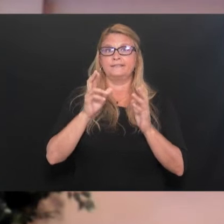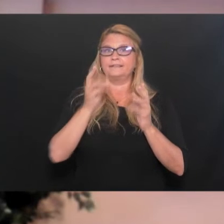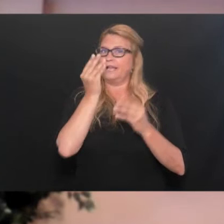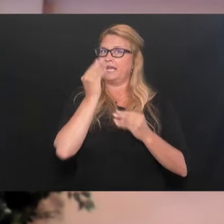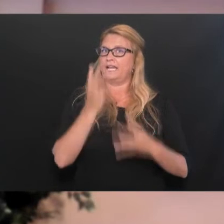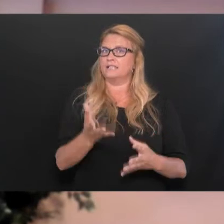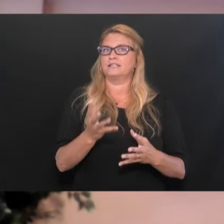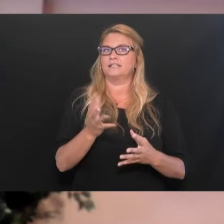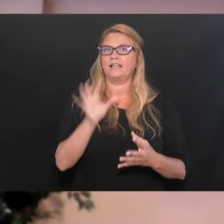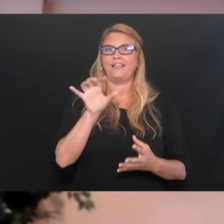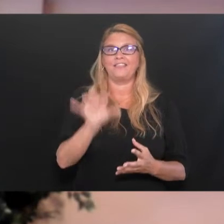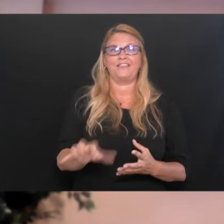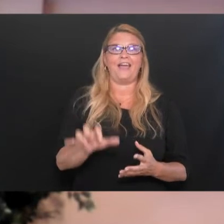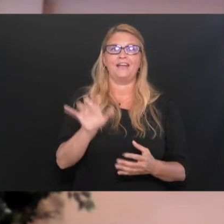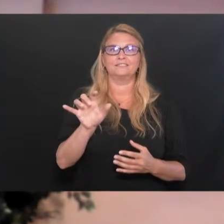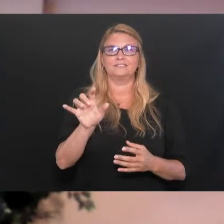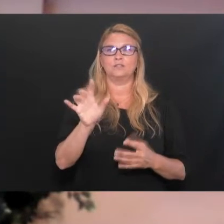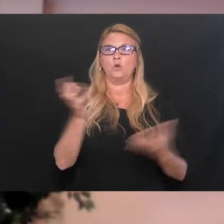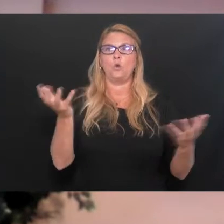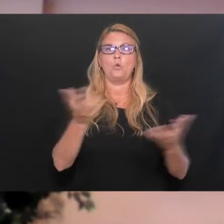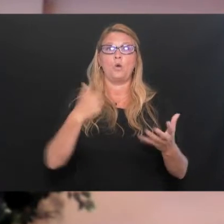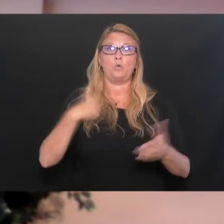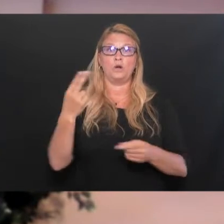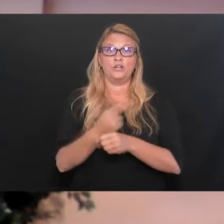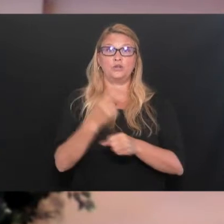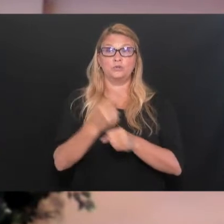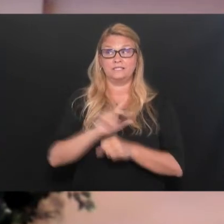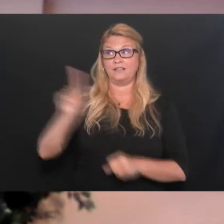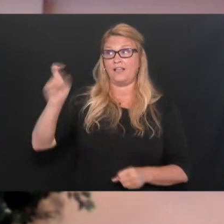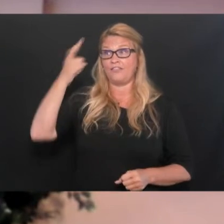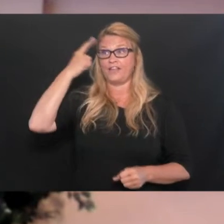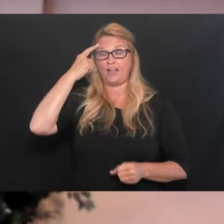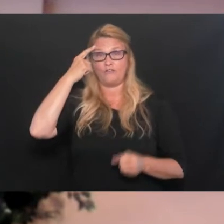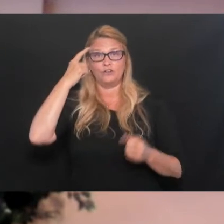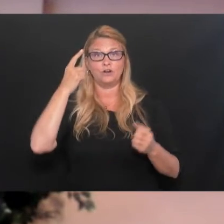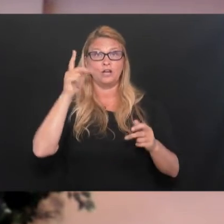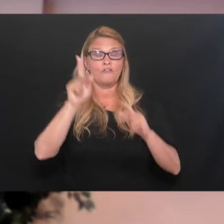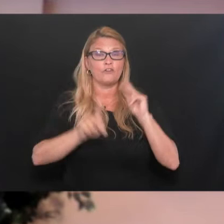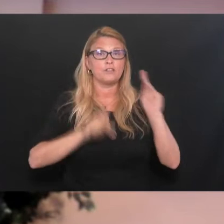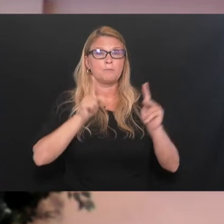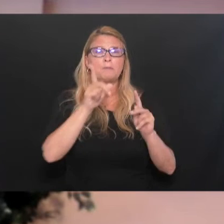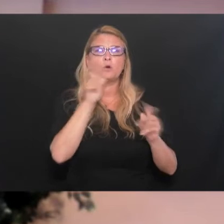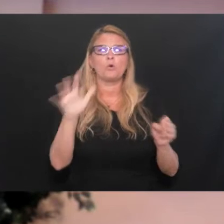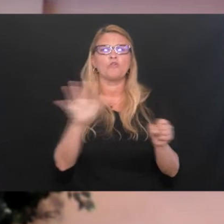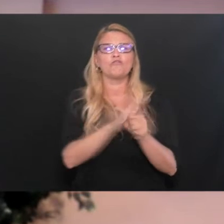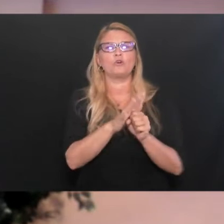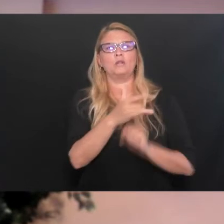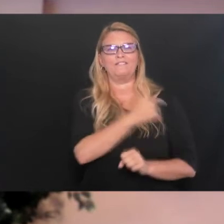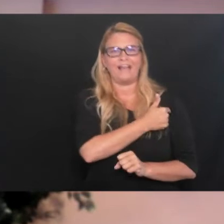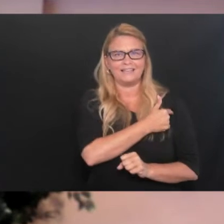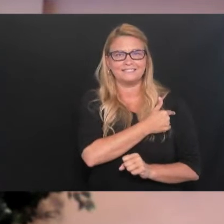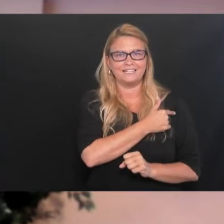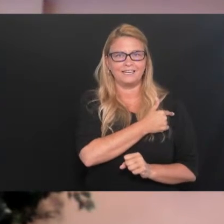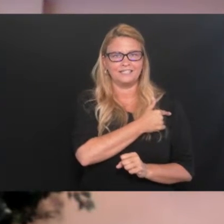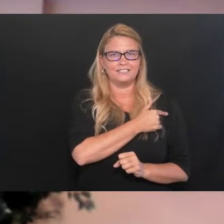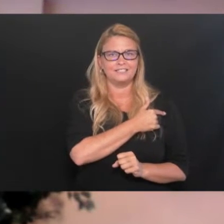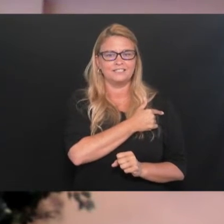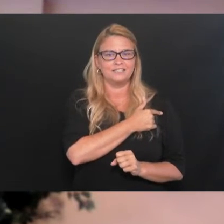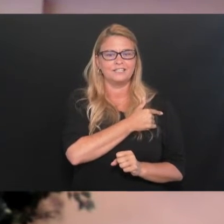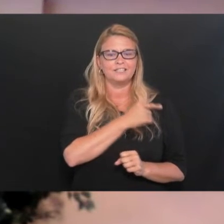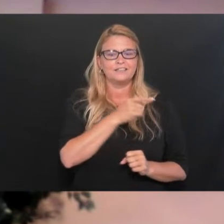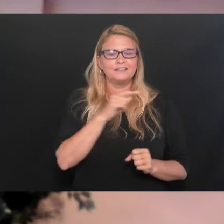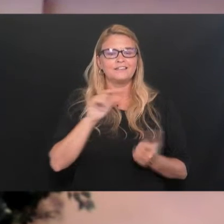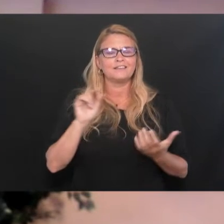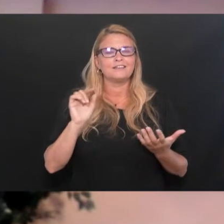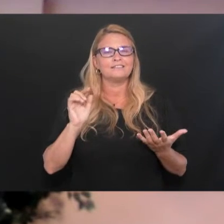really the data that is being used. As the governor said, for people that are fully vaccinated, even against